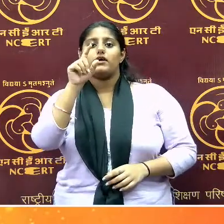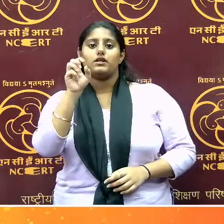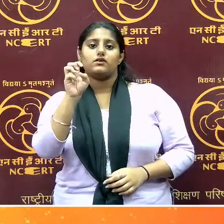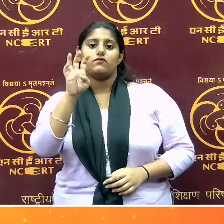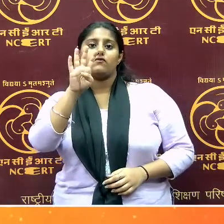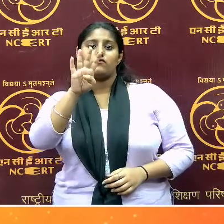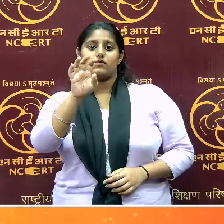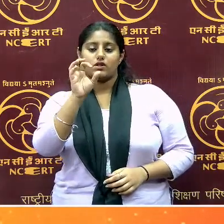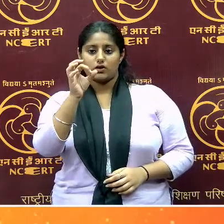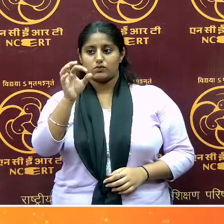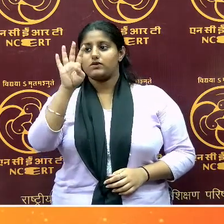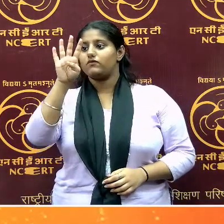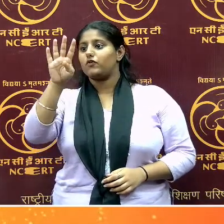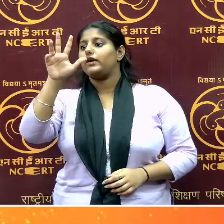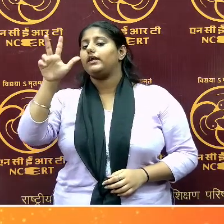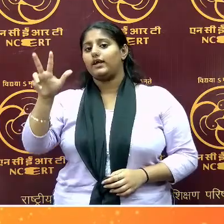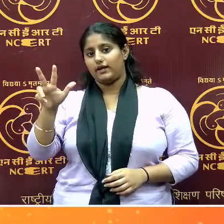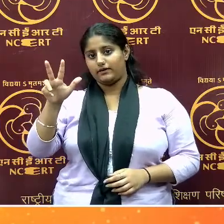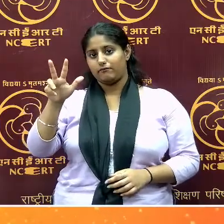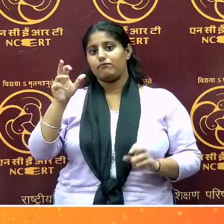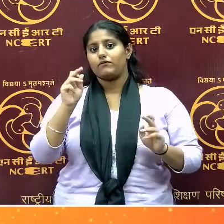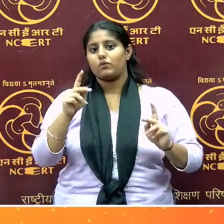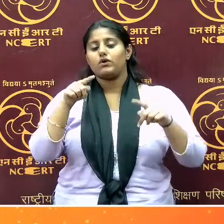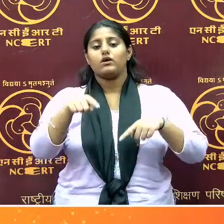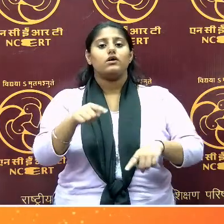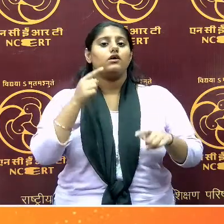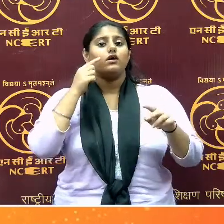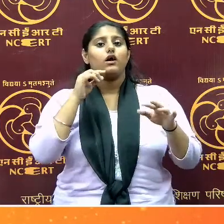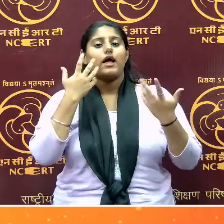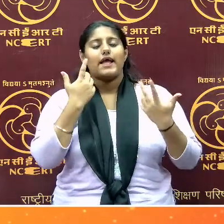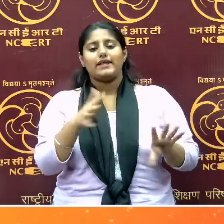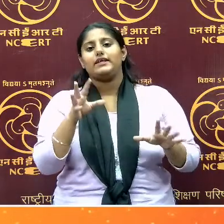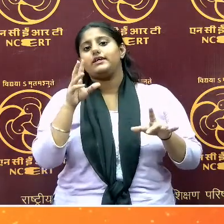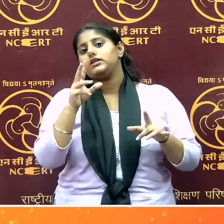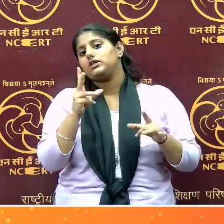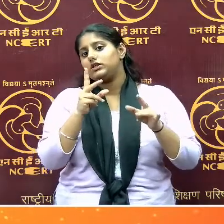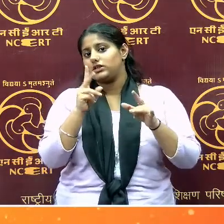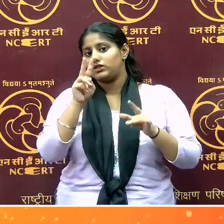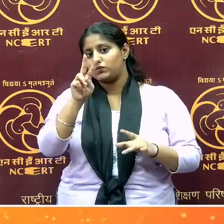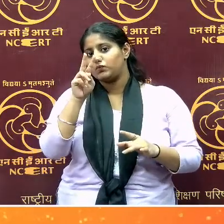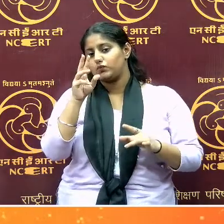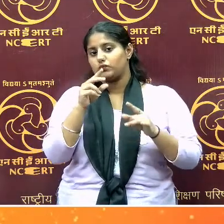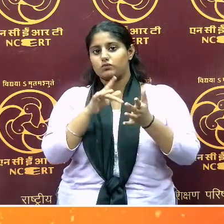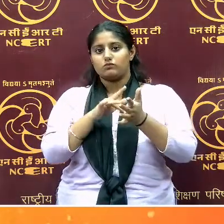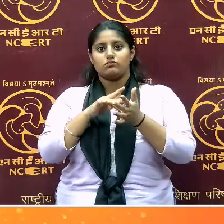1748, right? Now interchange any two digits in the number